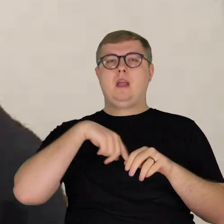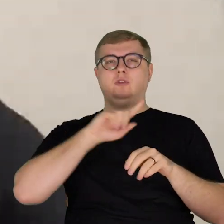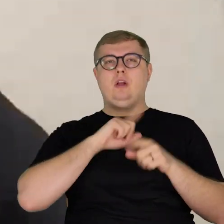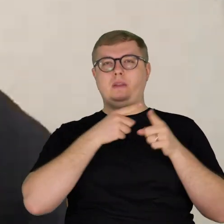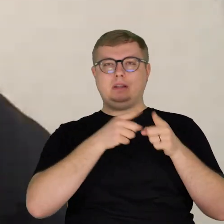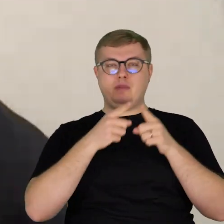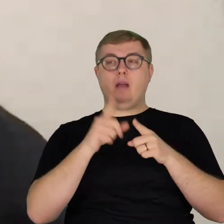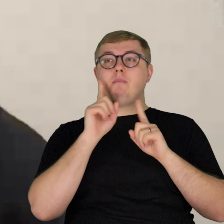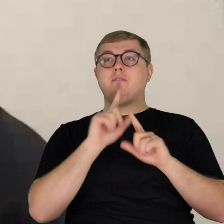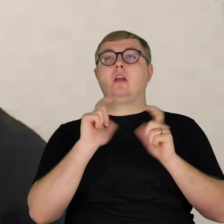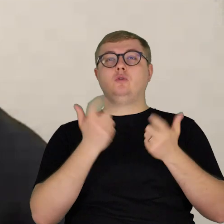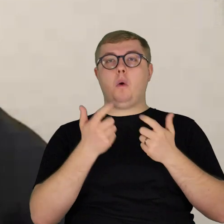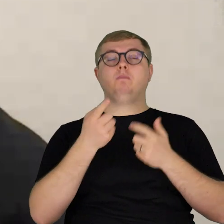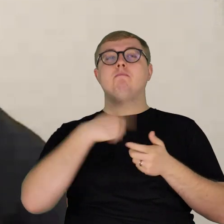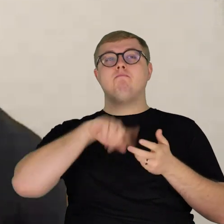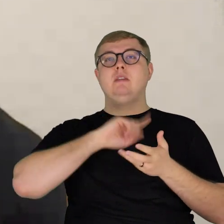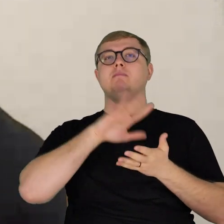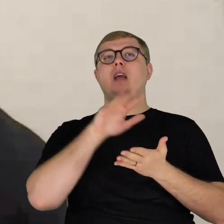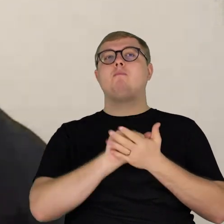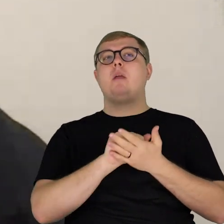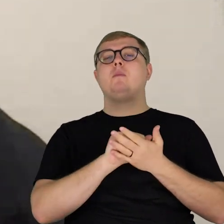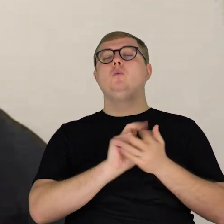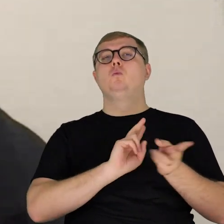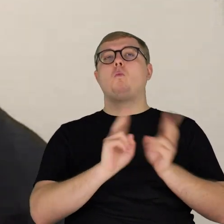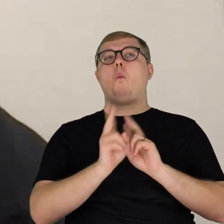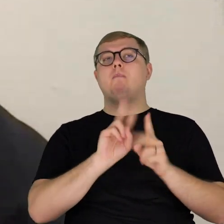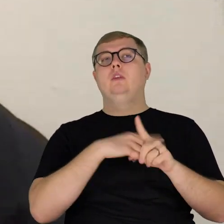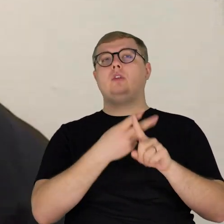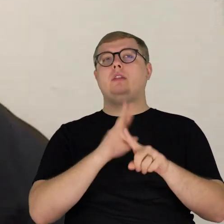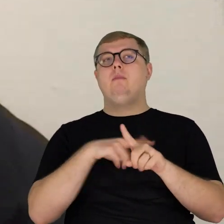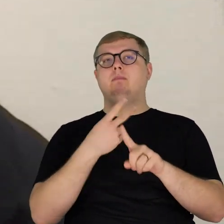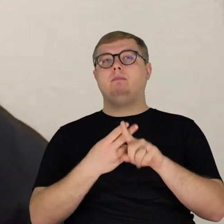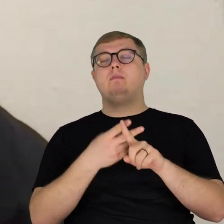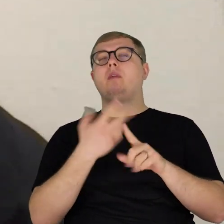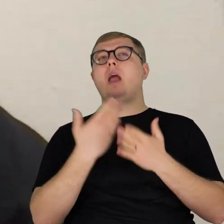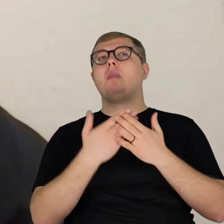do actually translation work. So we're trying to